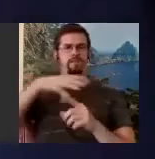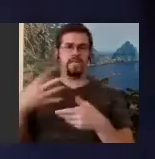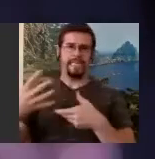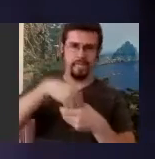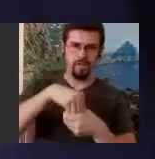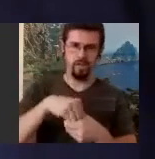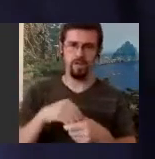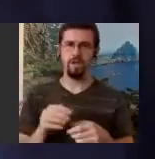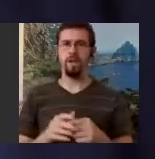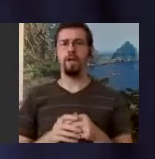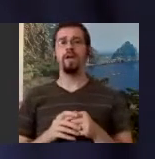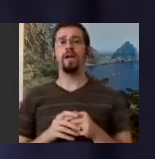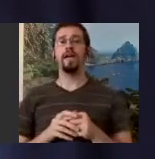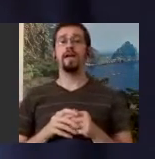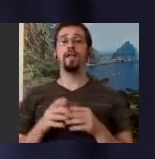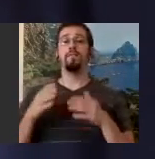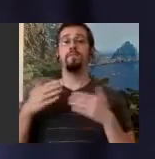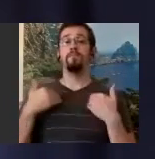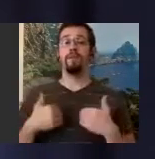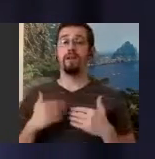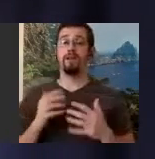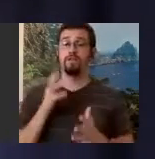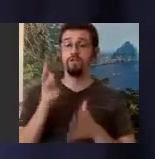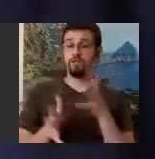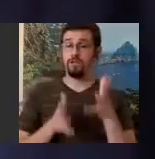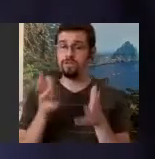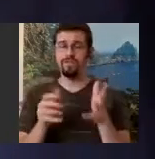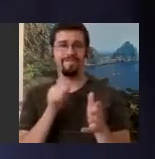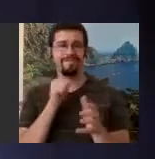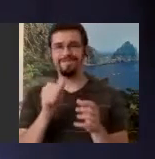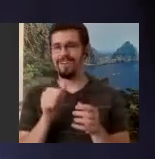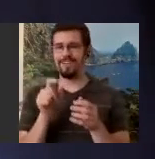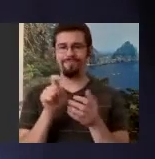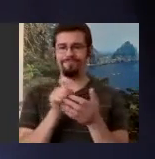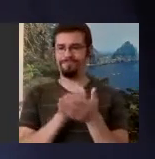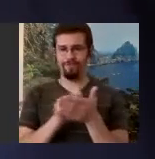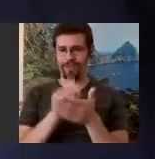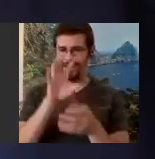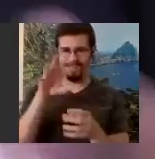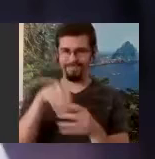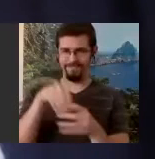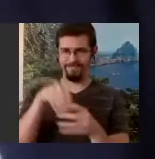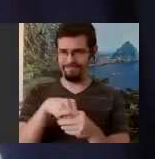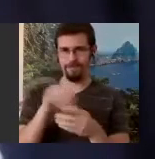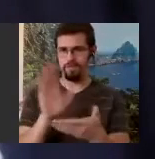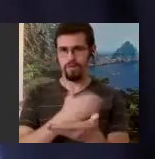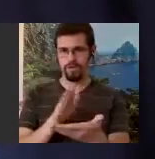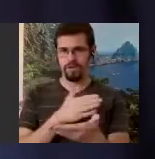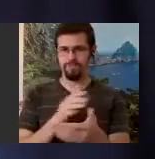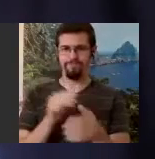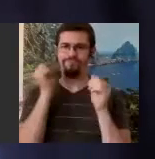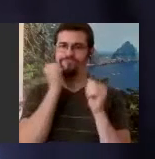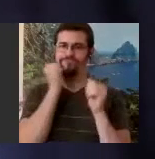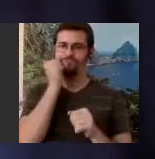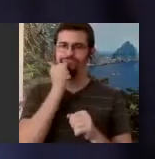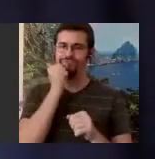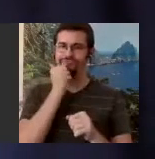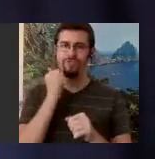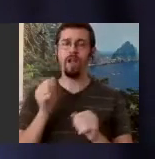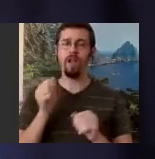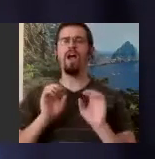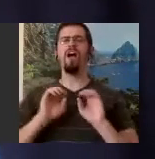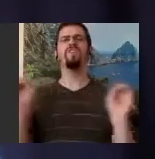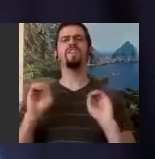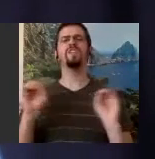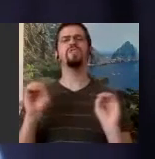gestures isn't readily incorporated into standard notation, as we saw, and like I just said, there isn't any schema that's popular